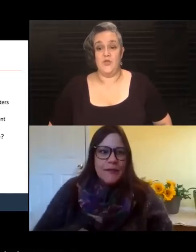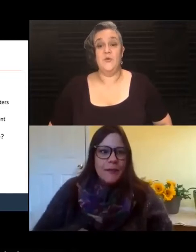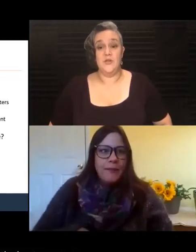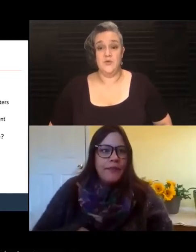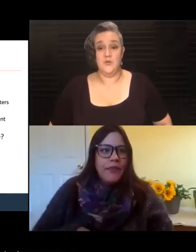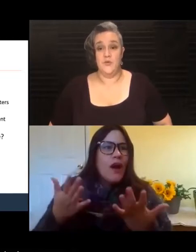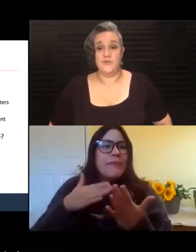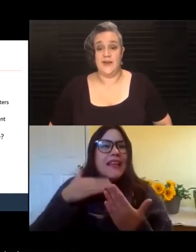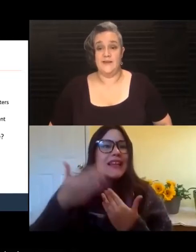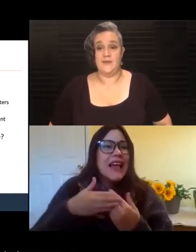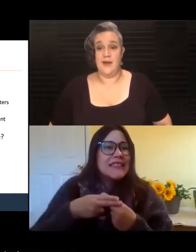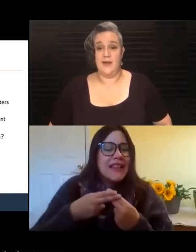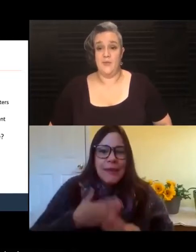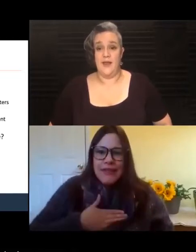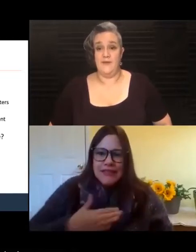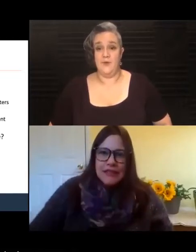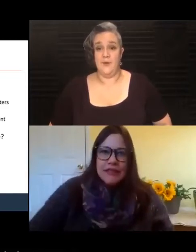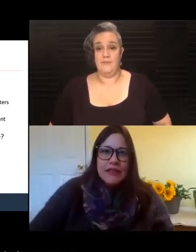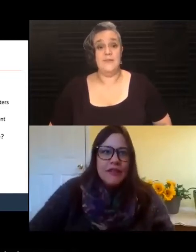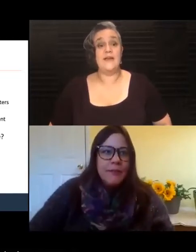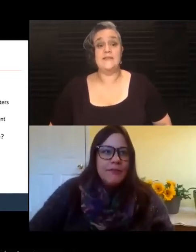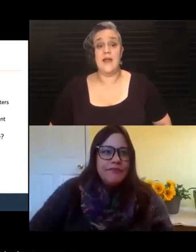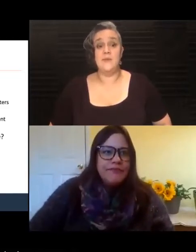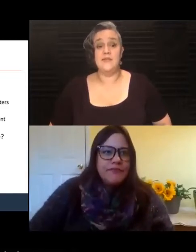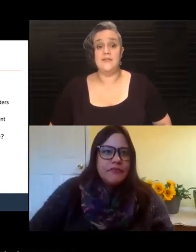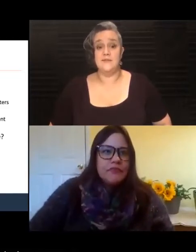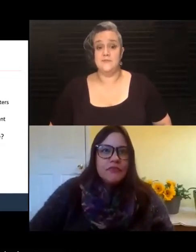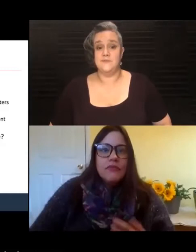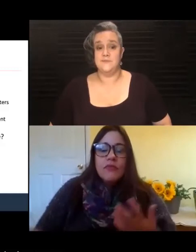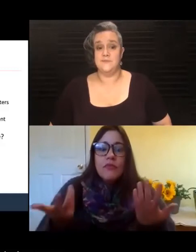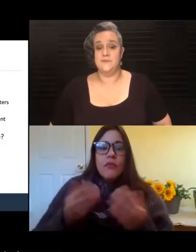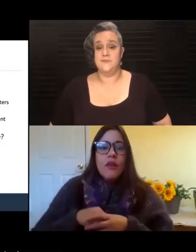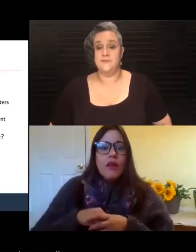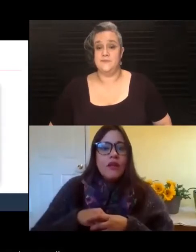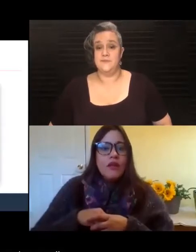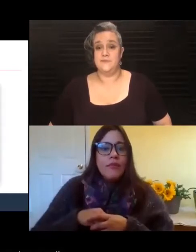host, you can control those settings depending on your platform. Next slide, please.